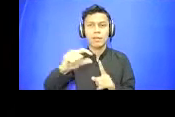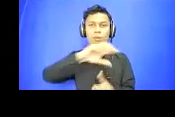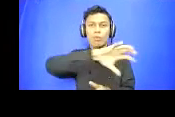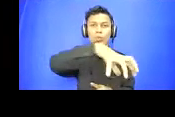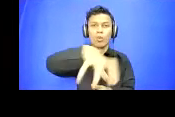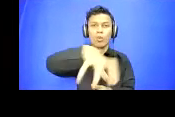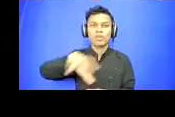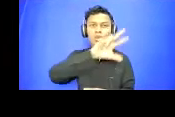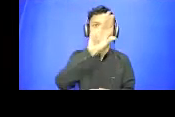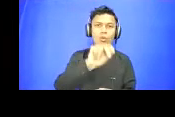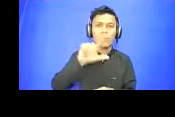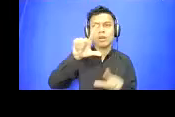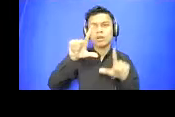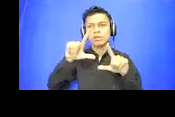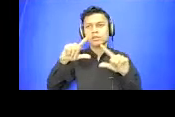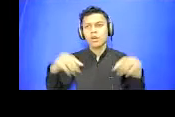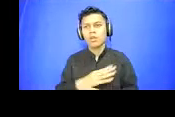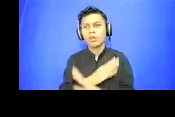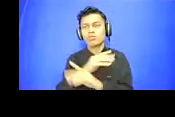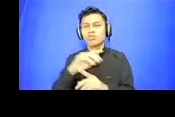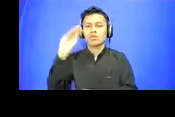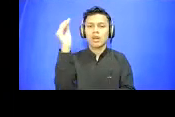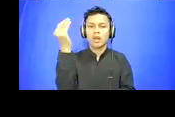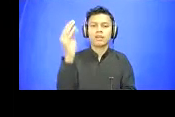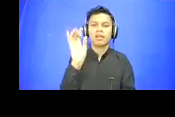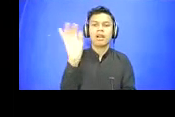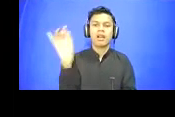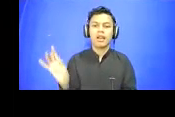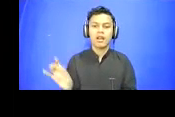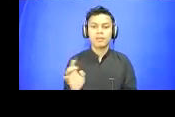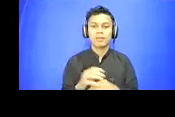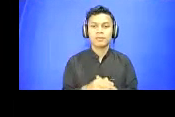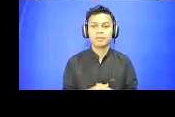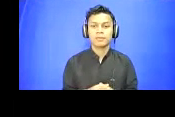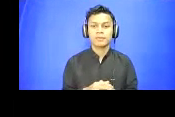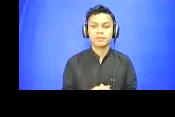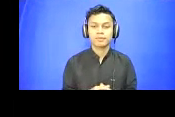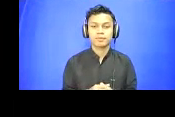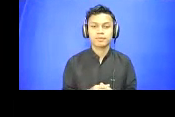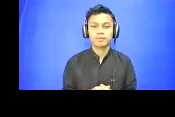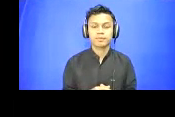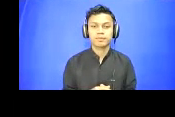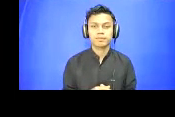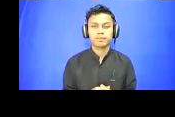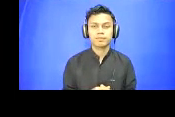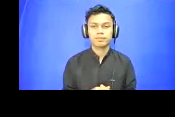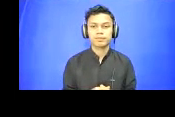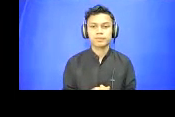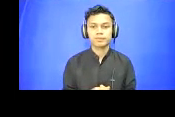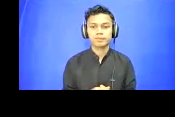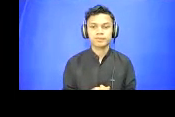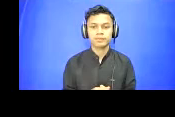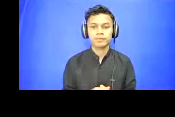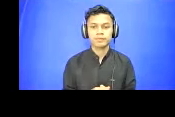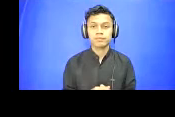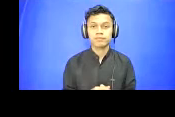or regulatory boards have developed standards related to the appropriate use of technology. And